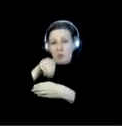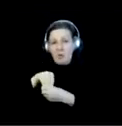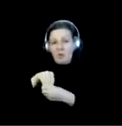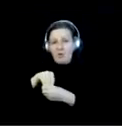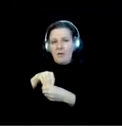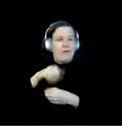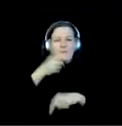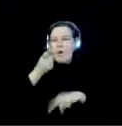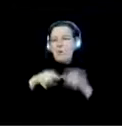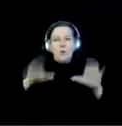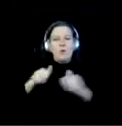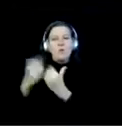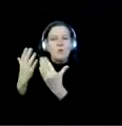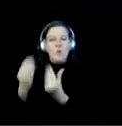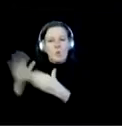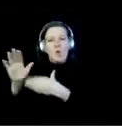Gold?